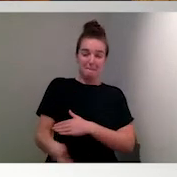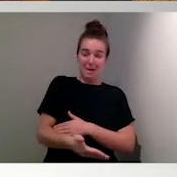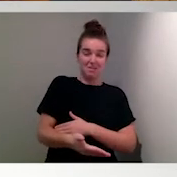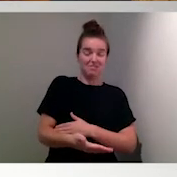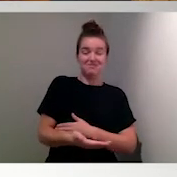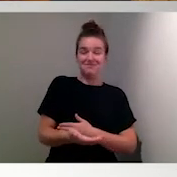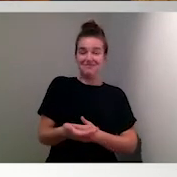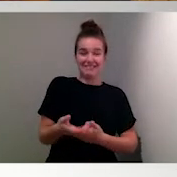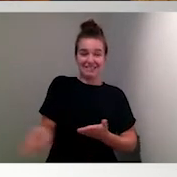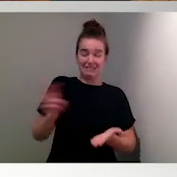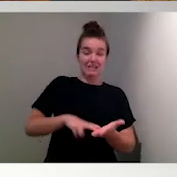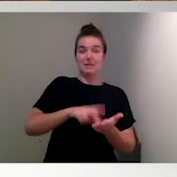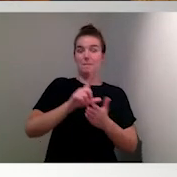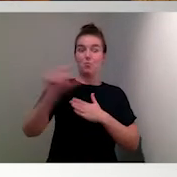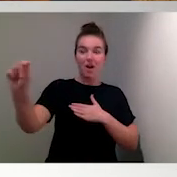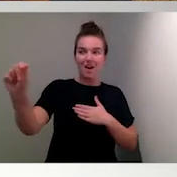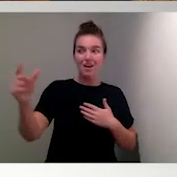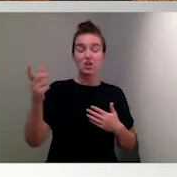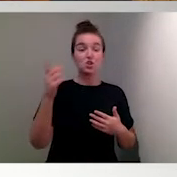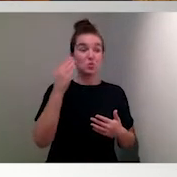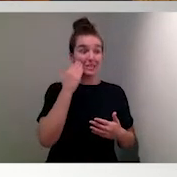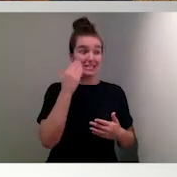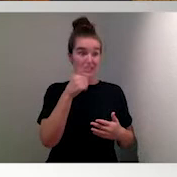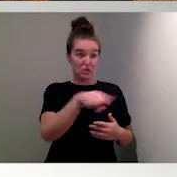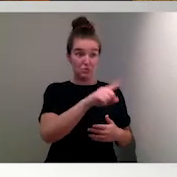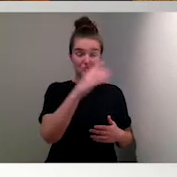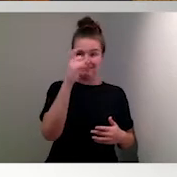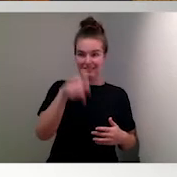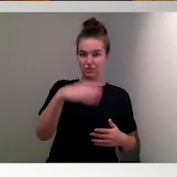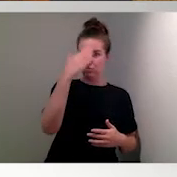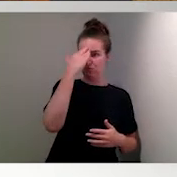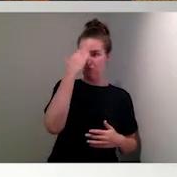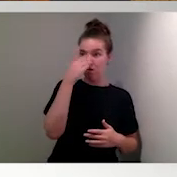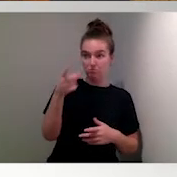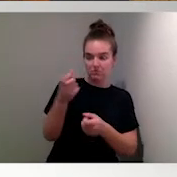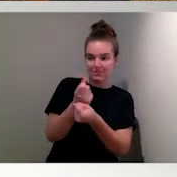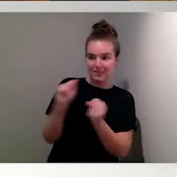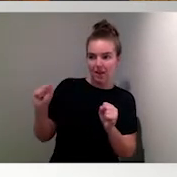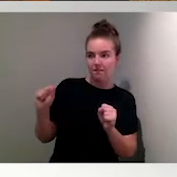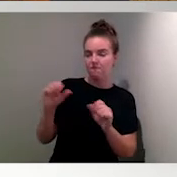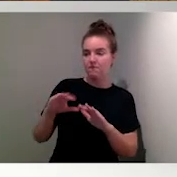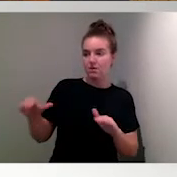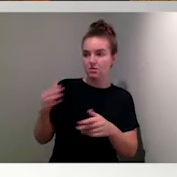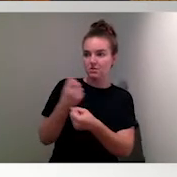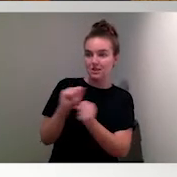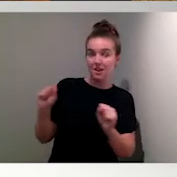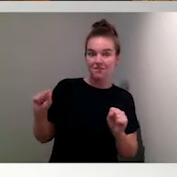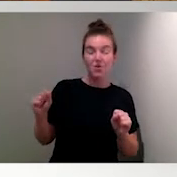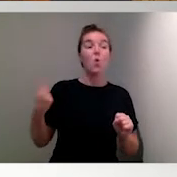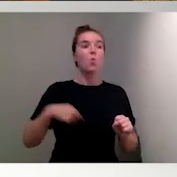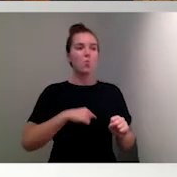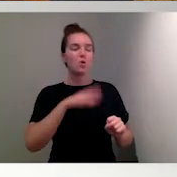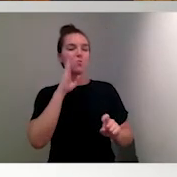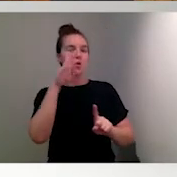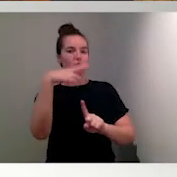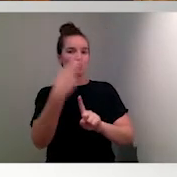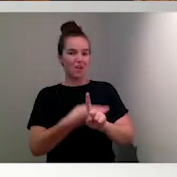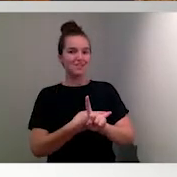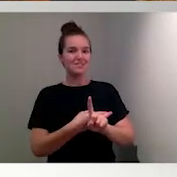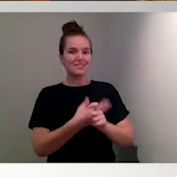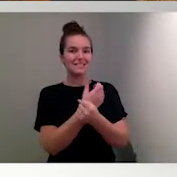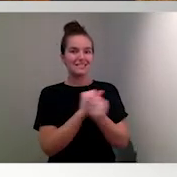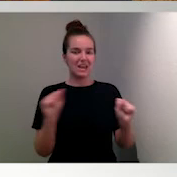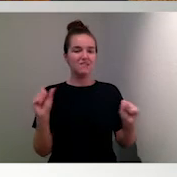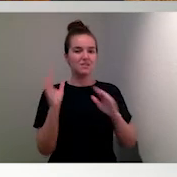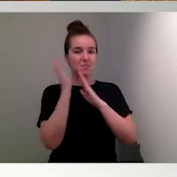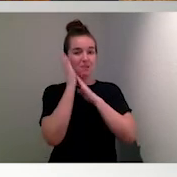those safety beds. We can have that sent to you. If you're in Orlando, it gets dropped off at your resort. If